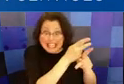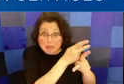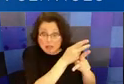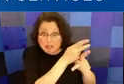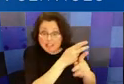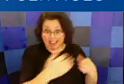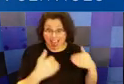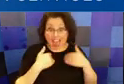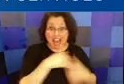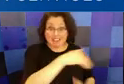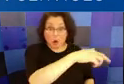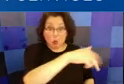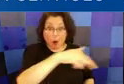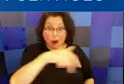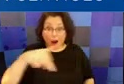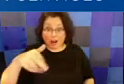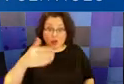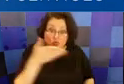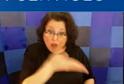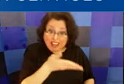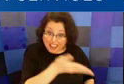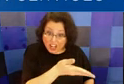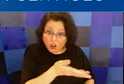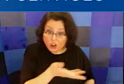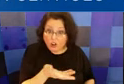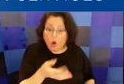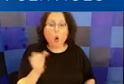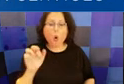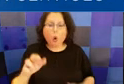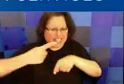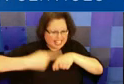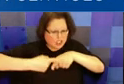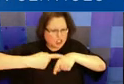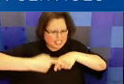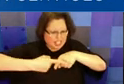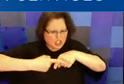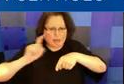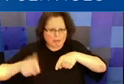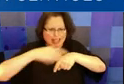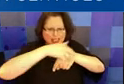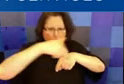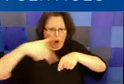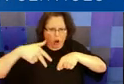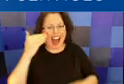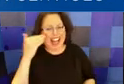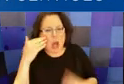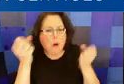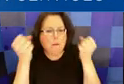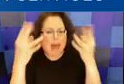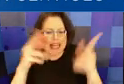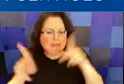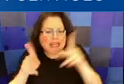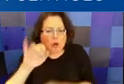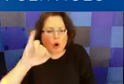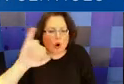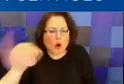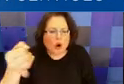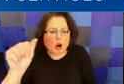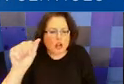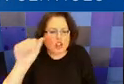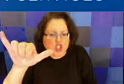cross at the intersection? Because I know a lot of people kind of jaywalk, and it can be very dangerous, you